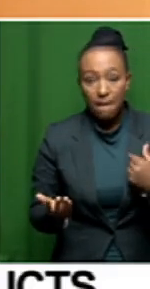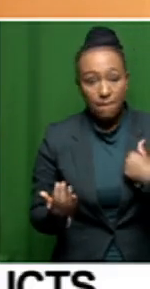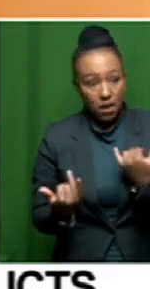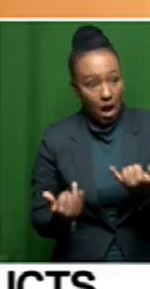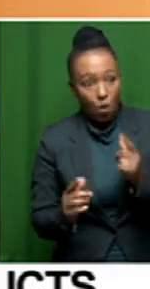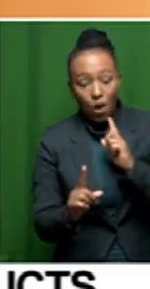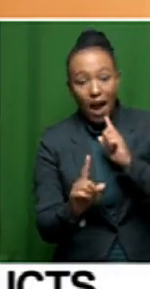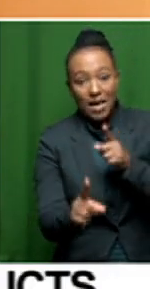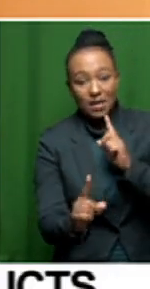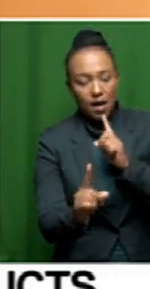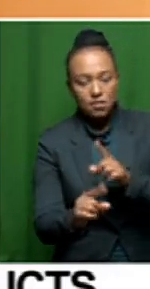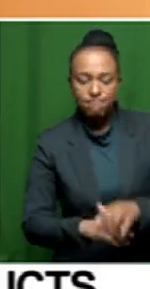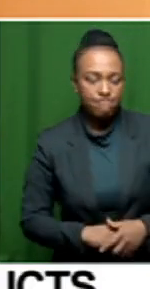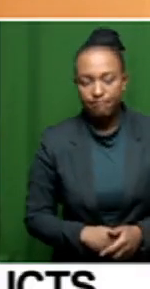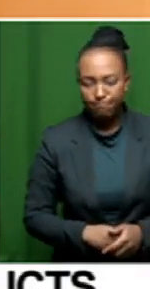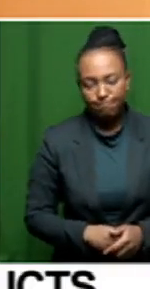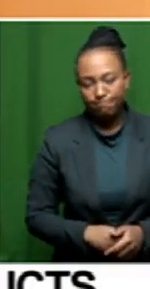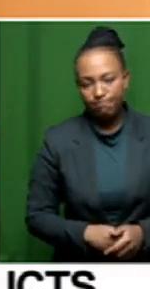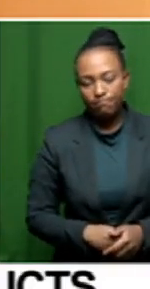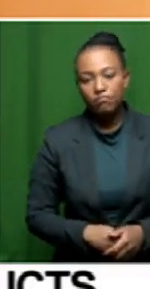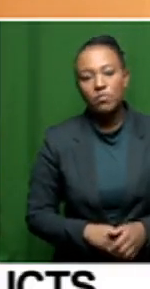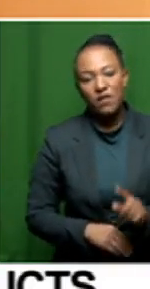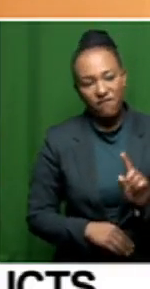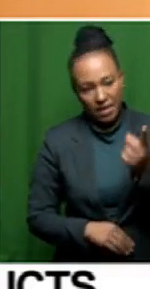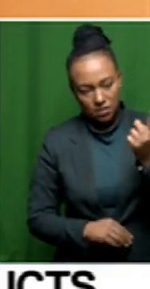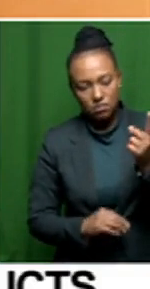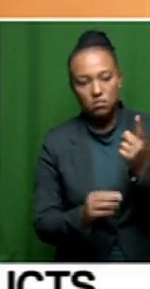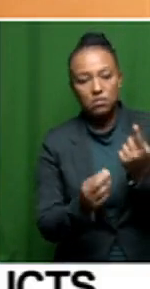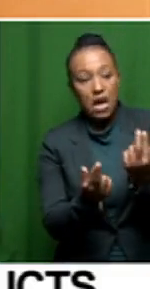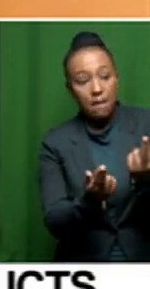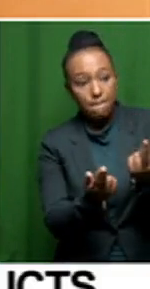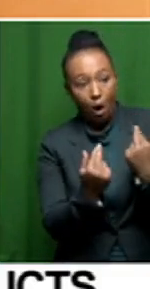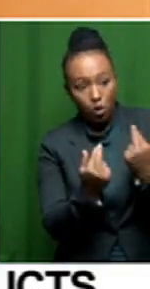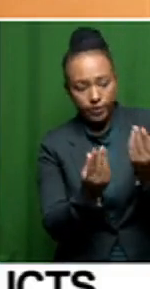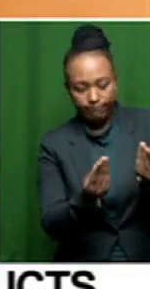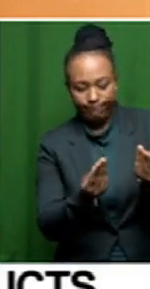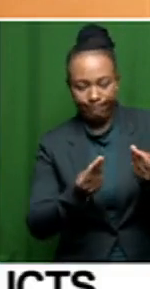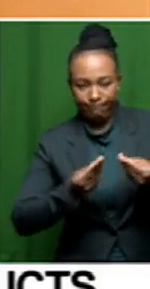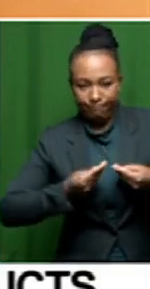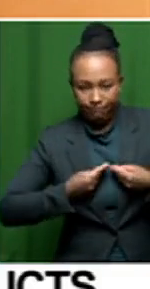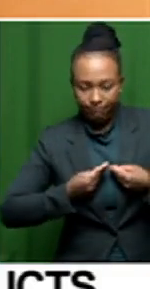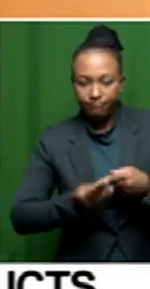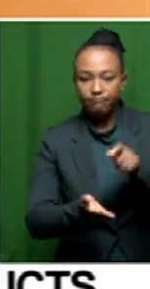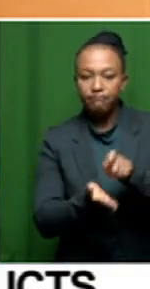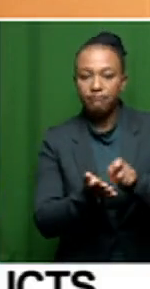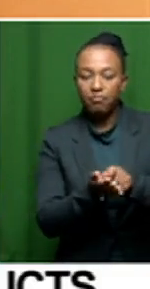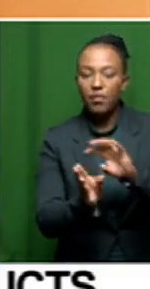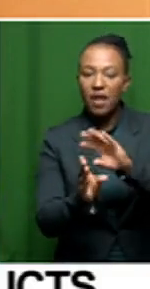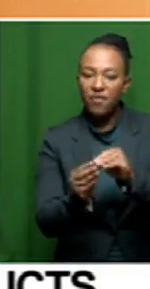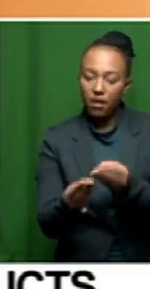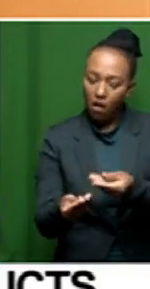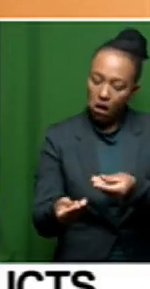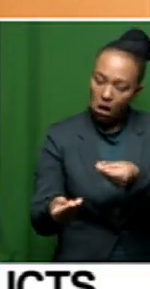your question now until we got a report that is black and white, that is telling us what